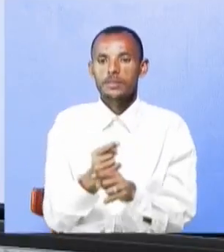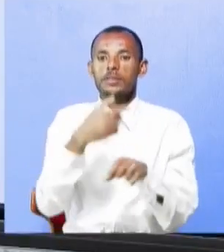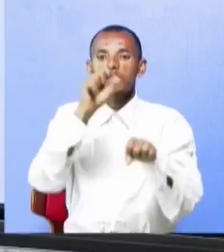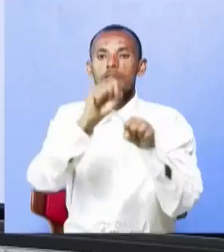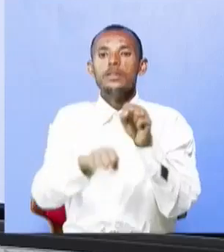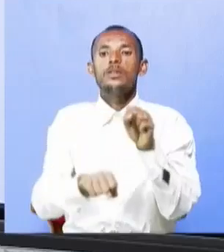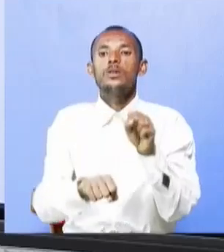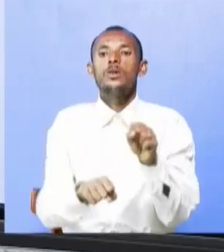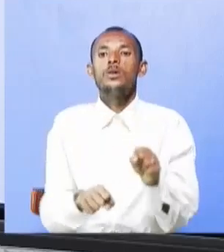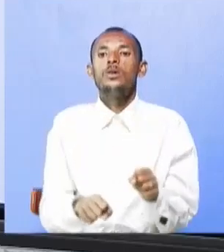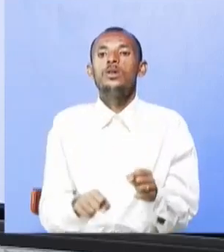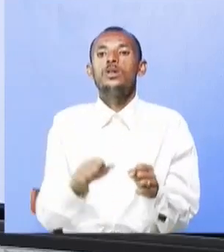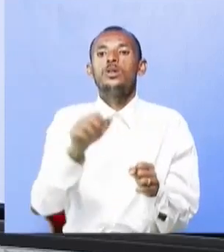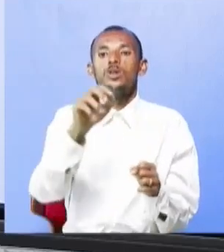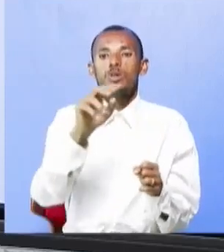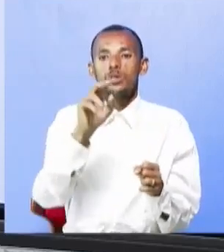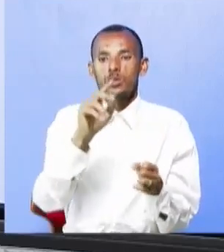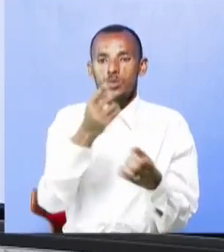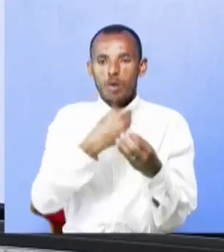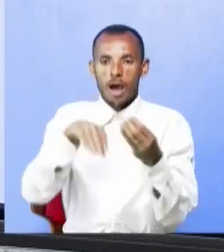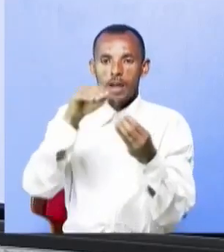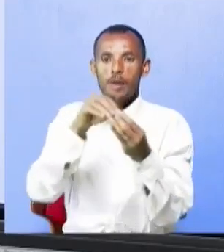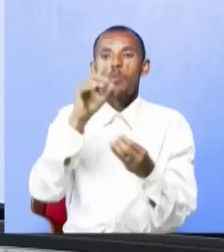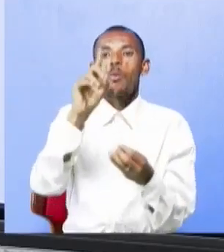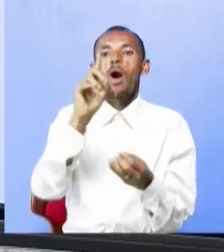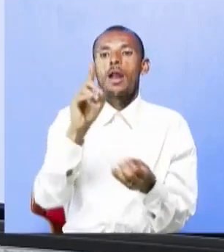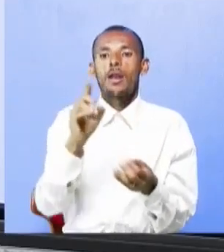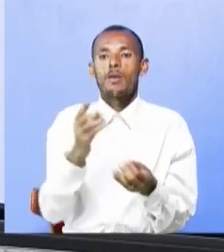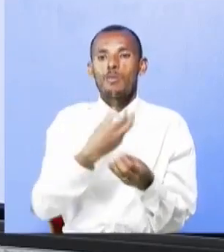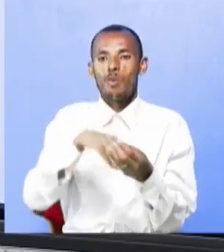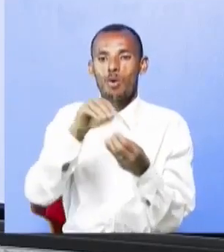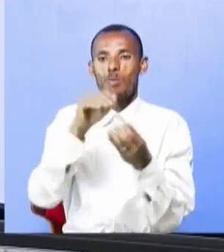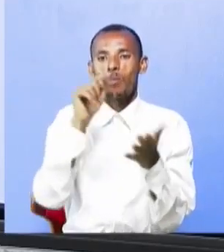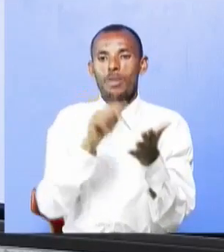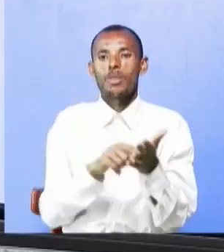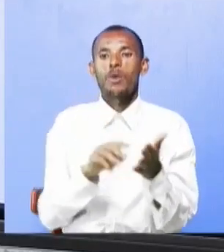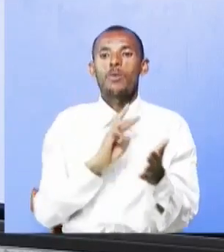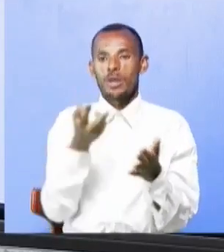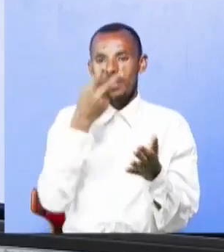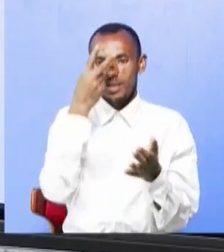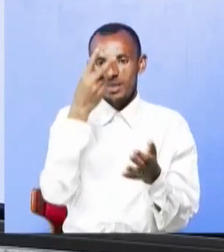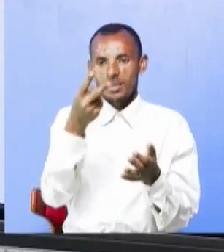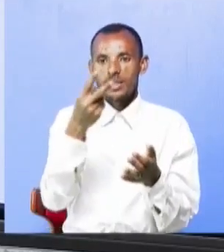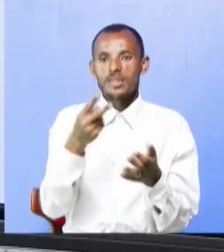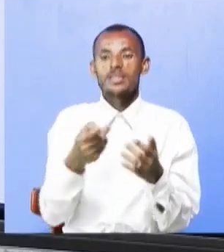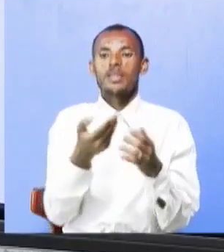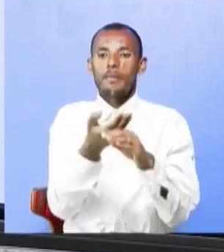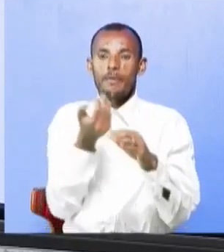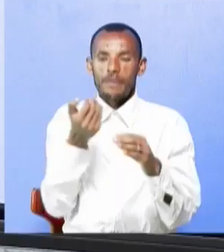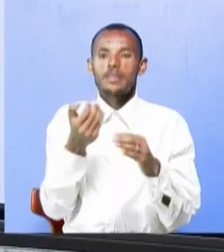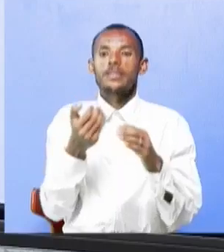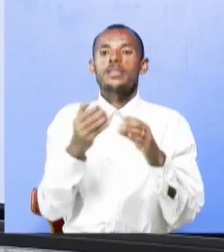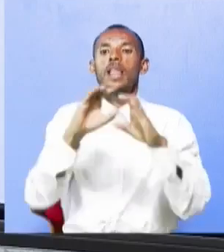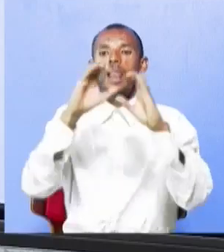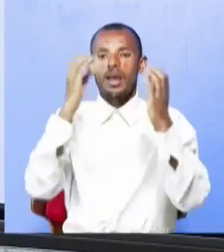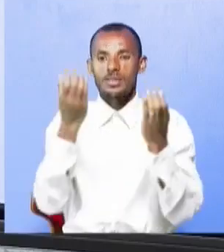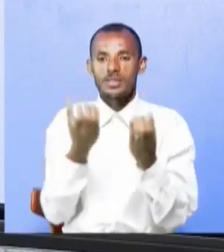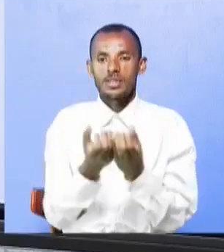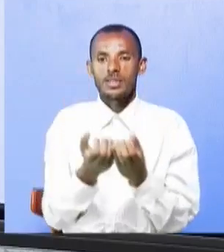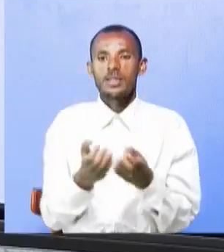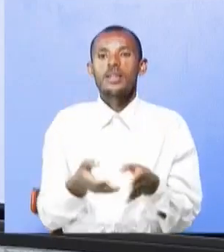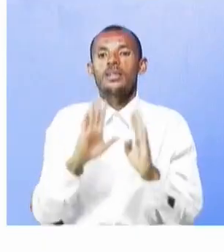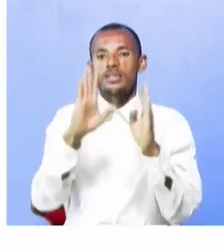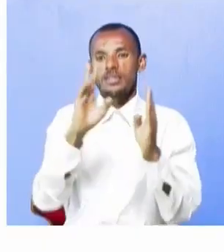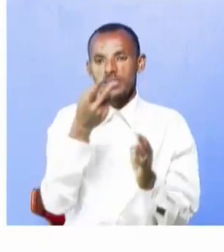So to add one more point regarding what we have seen in the previous lesson, let's